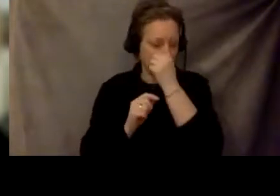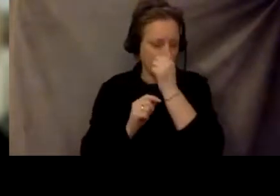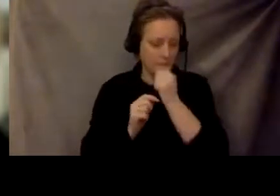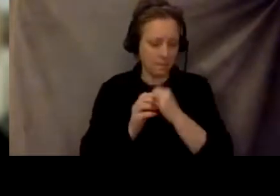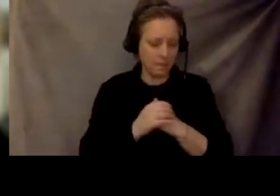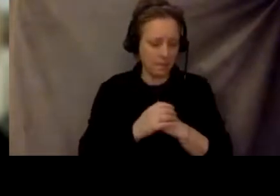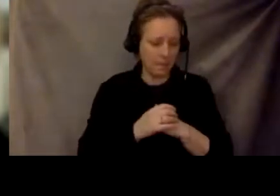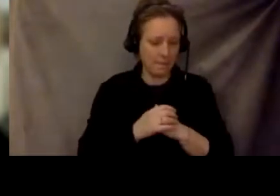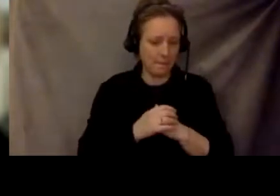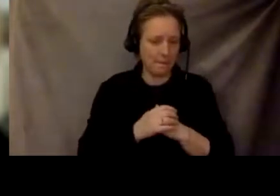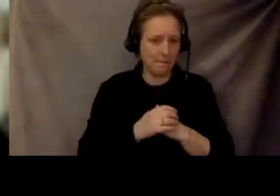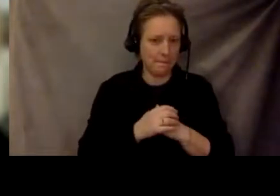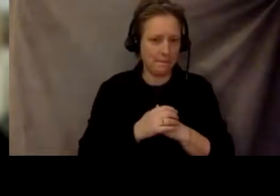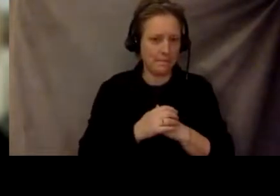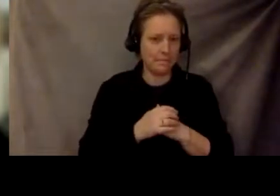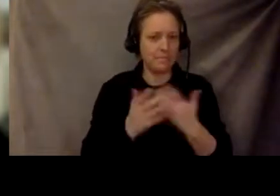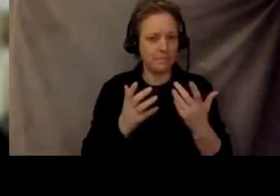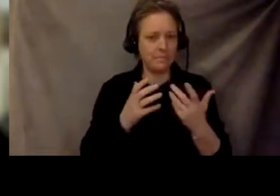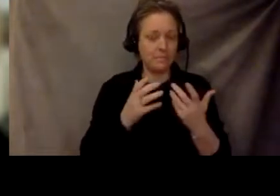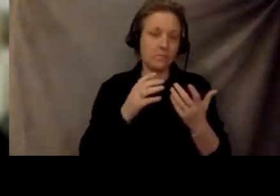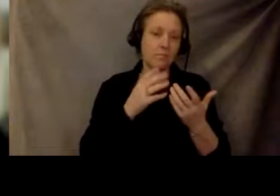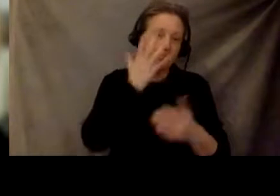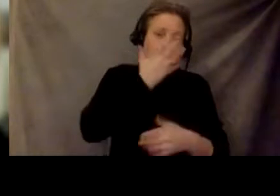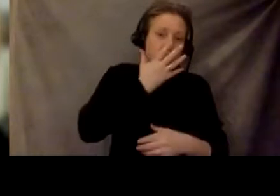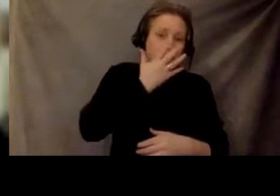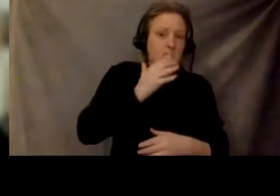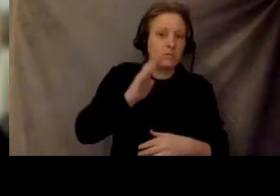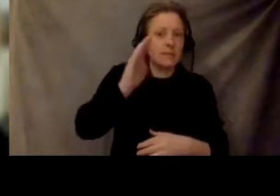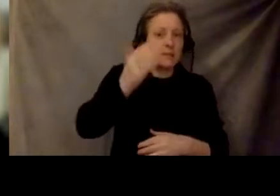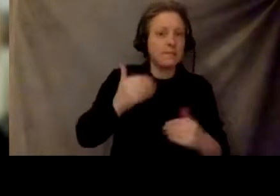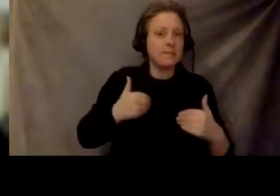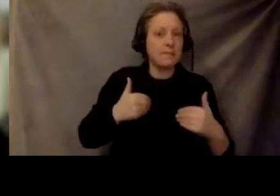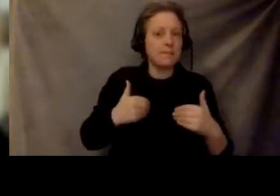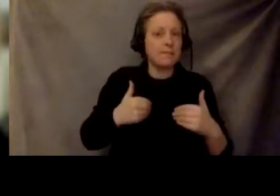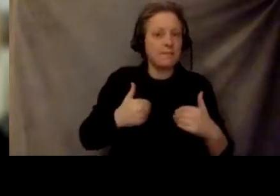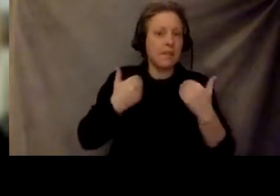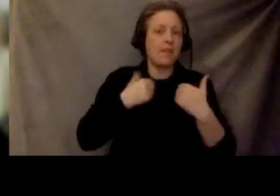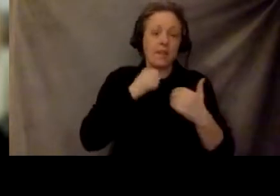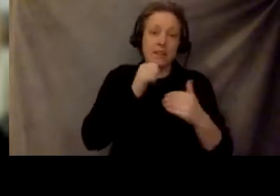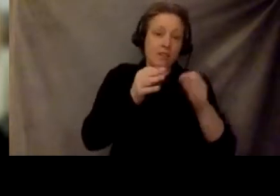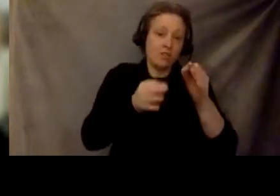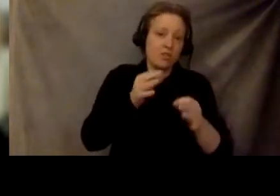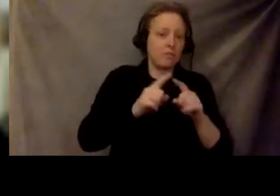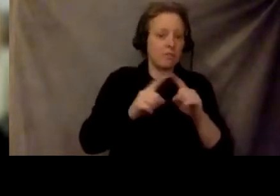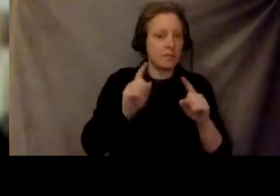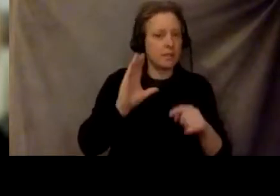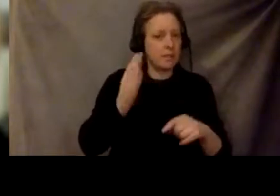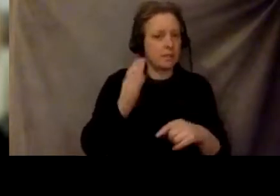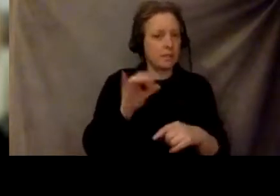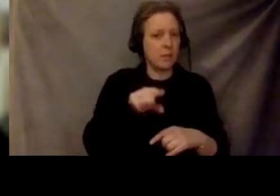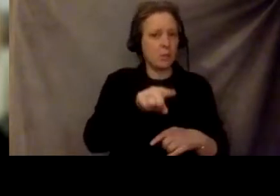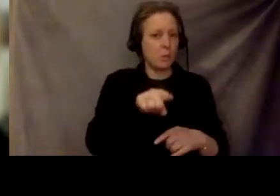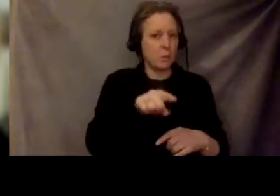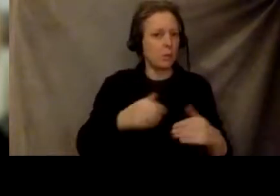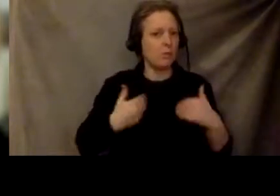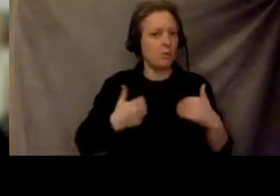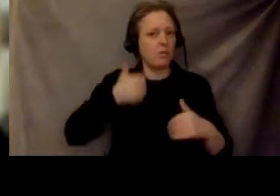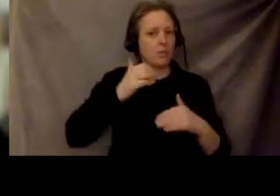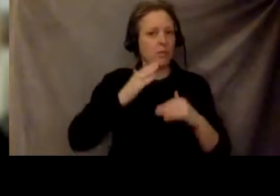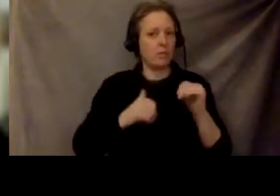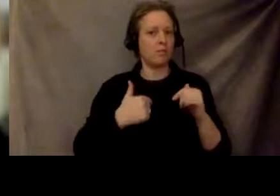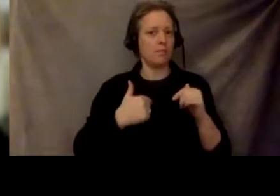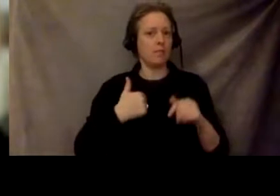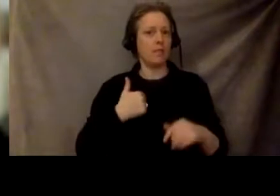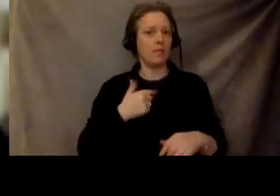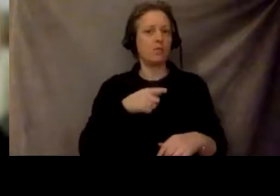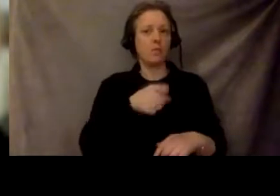your youthful face, but I'm guessing that you're a little bit younger than me, quite a bit. And so you don't have any problem navigating those